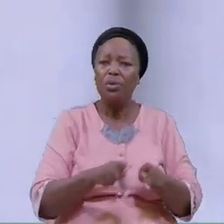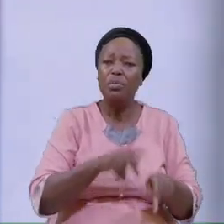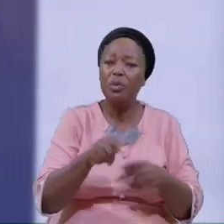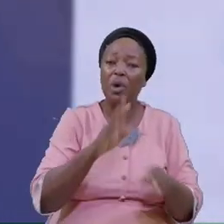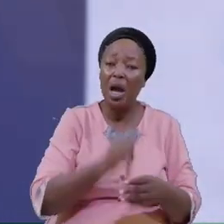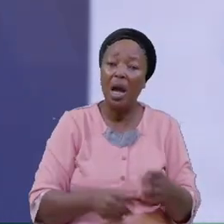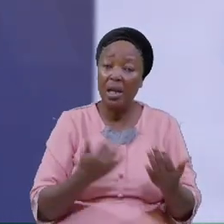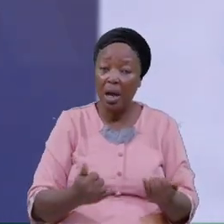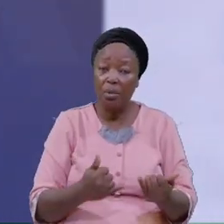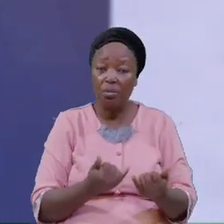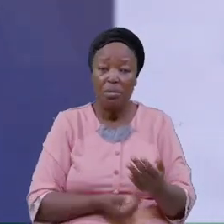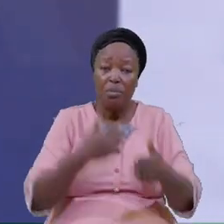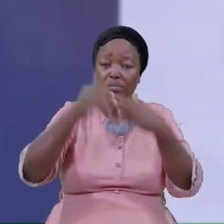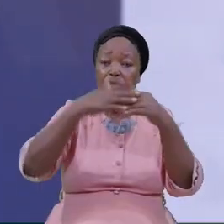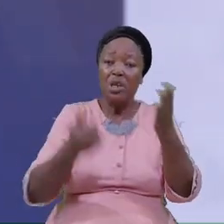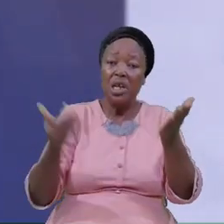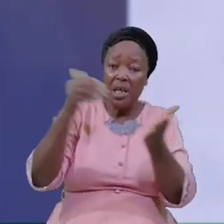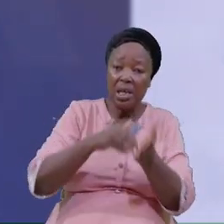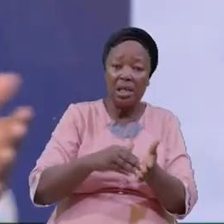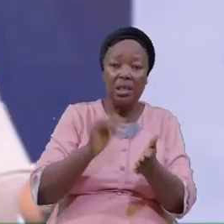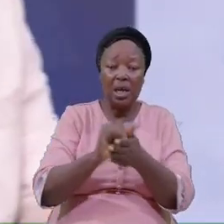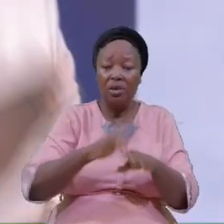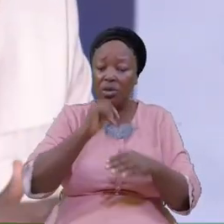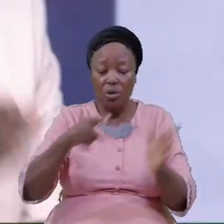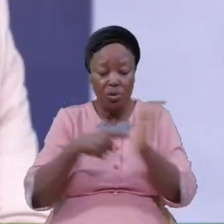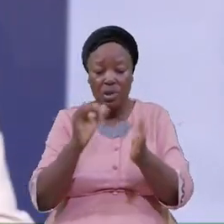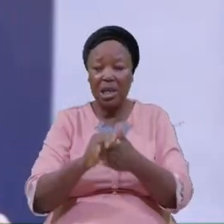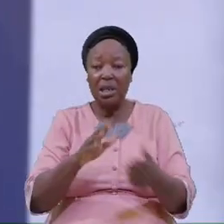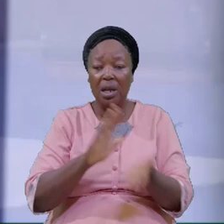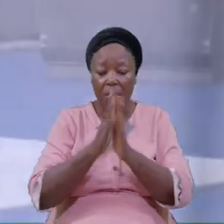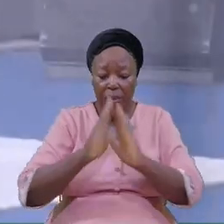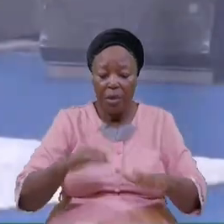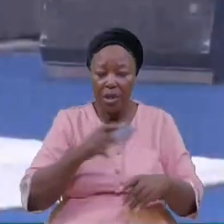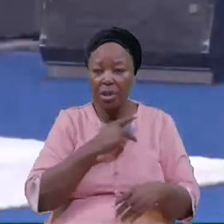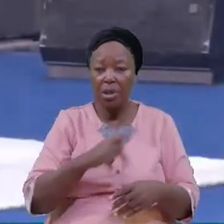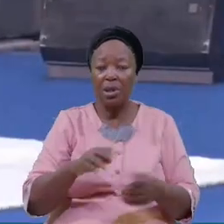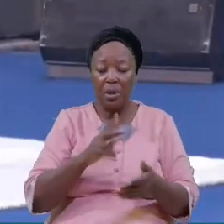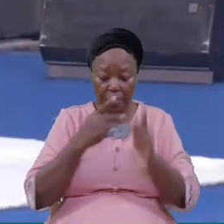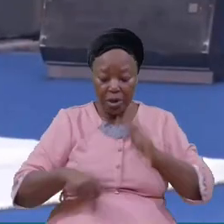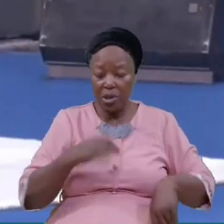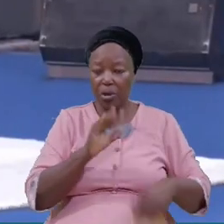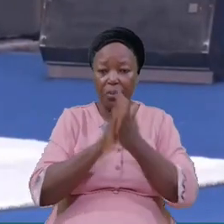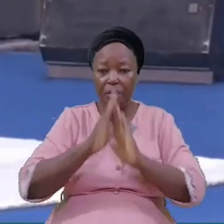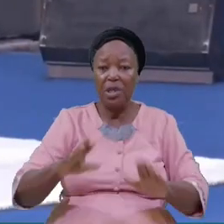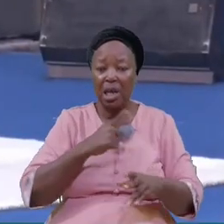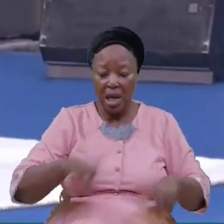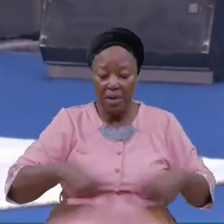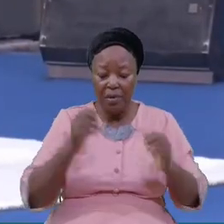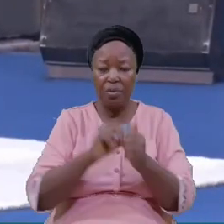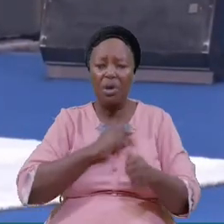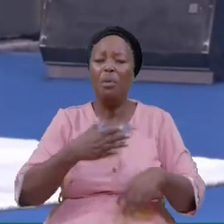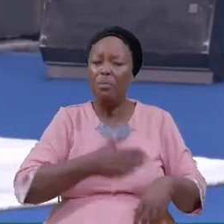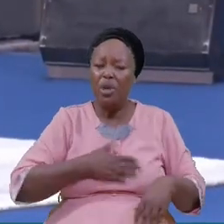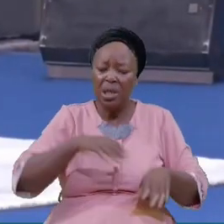Prince of Peace lives, abides in us. Break down that wall that Christ has